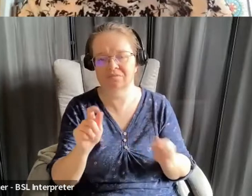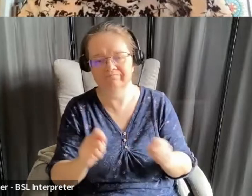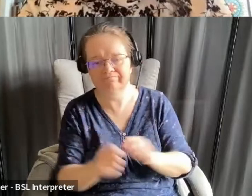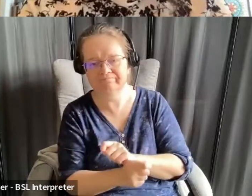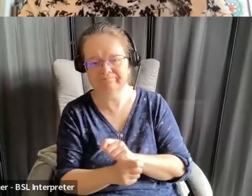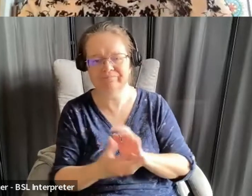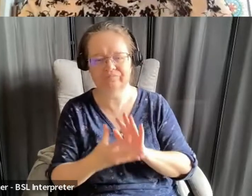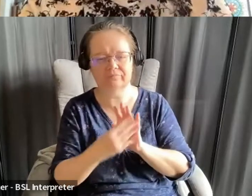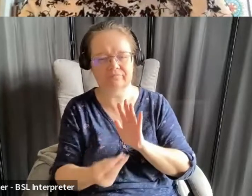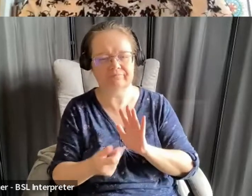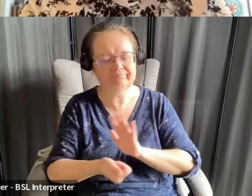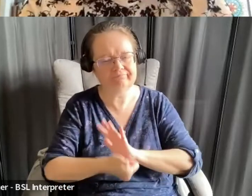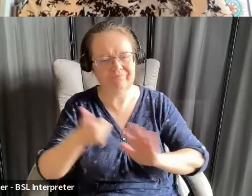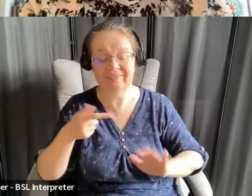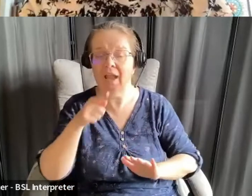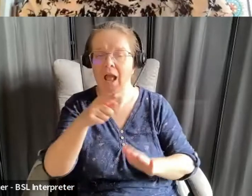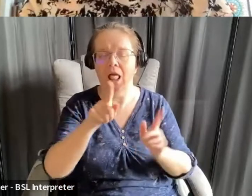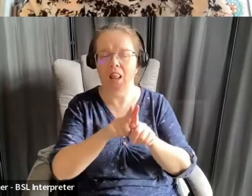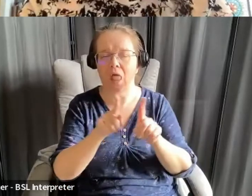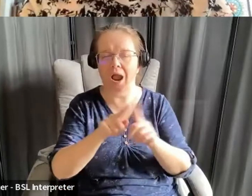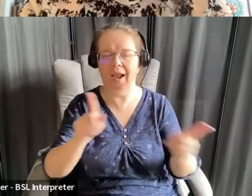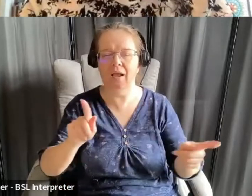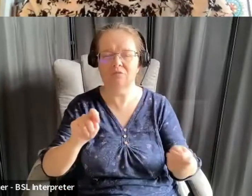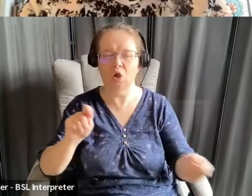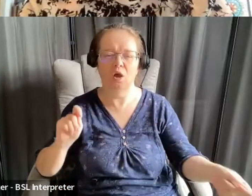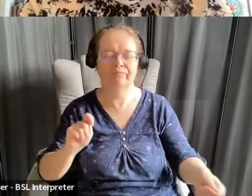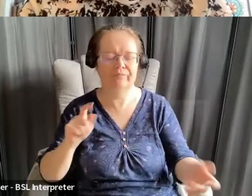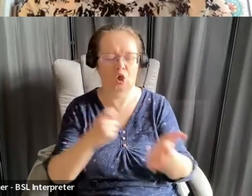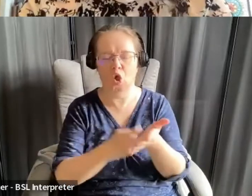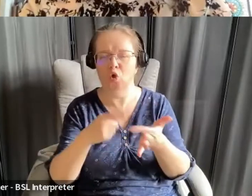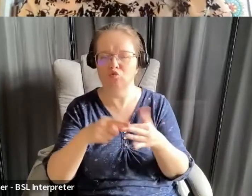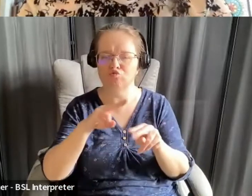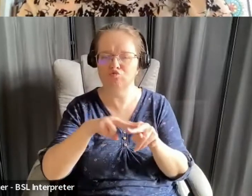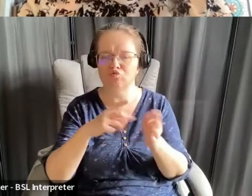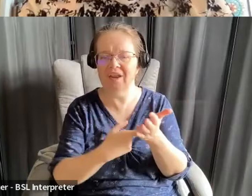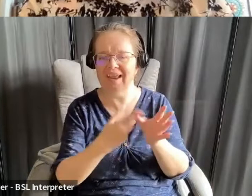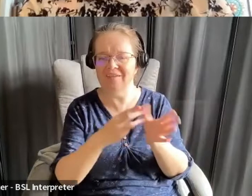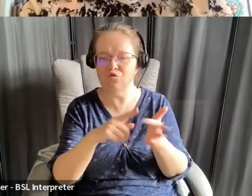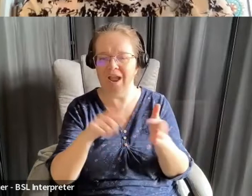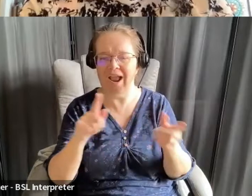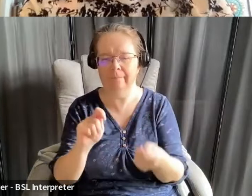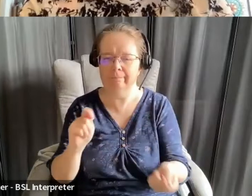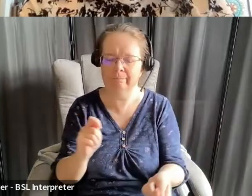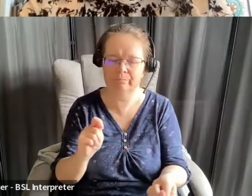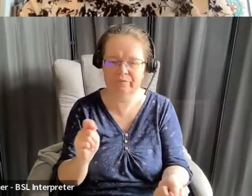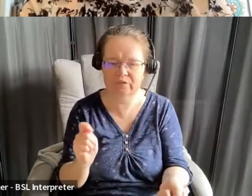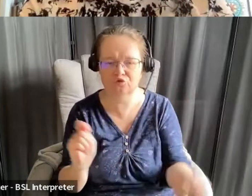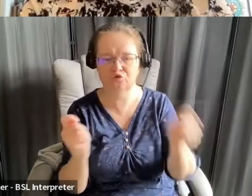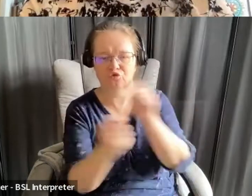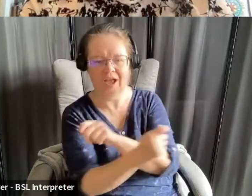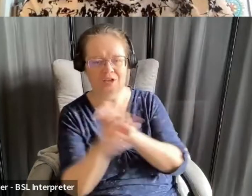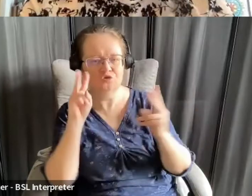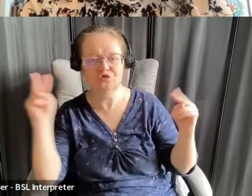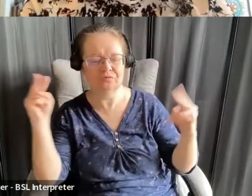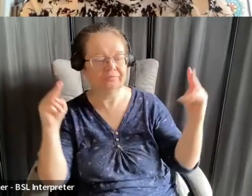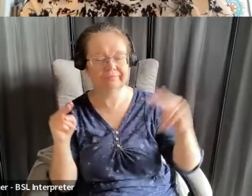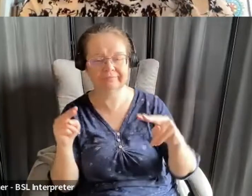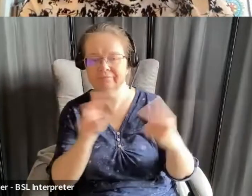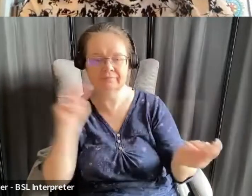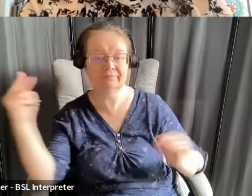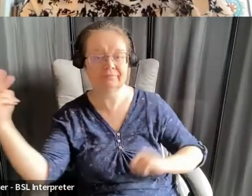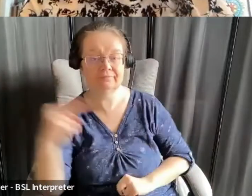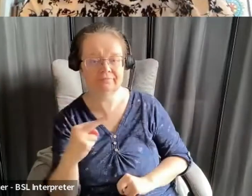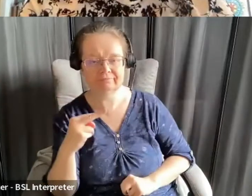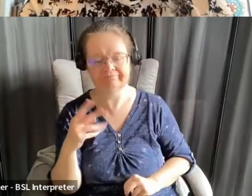wonderful example of a reframe, right? Yeah. You know, okay, so I'm similar. I'm a